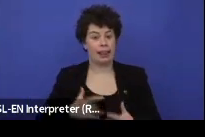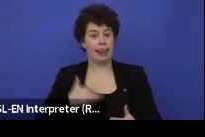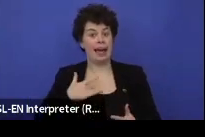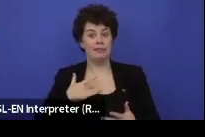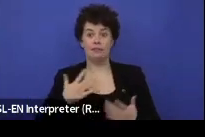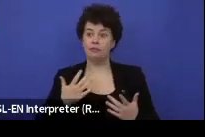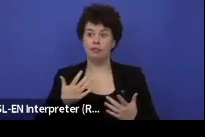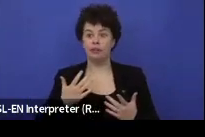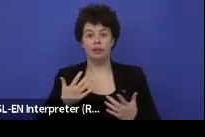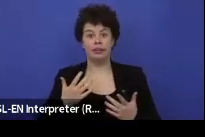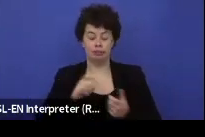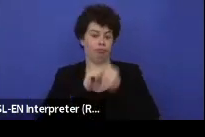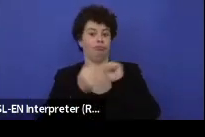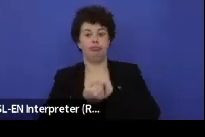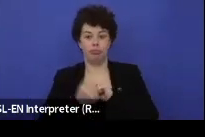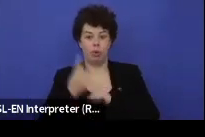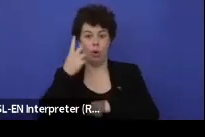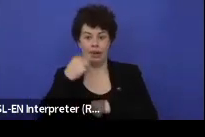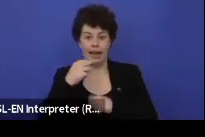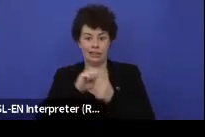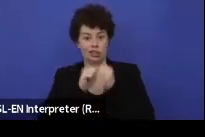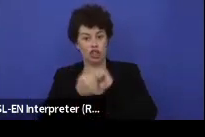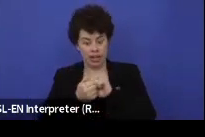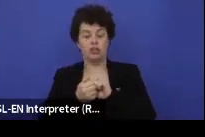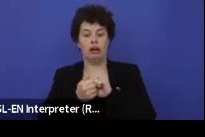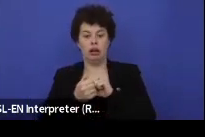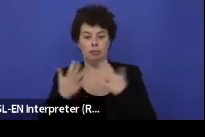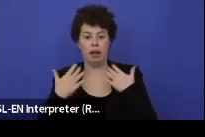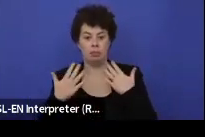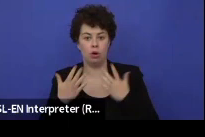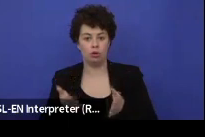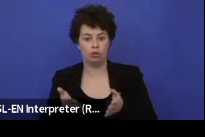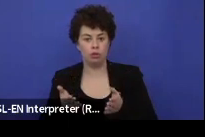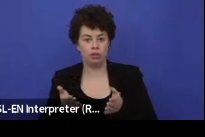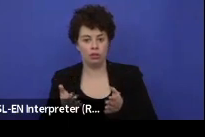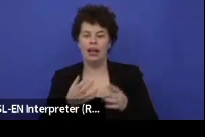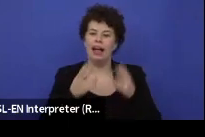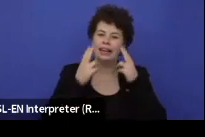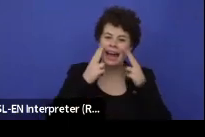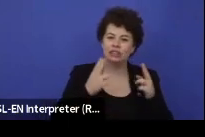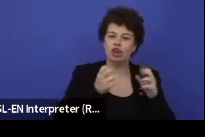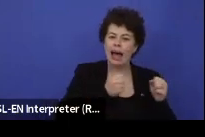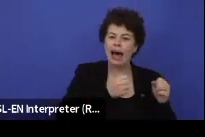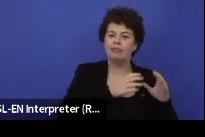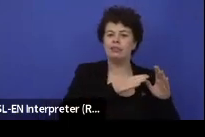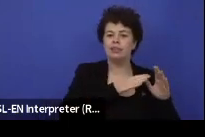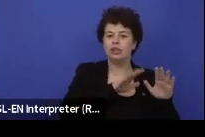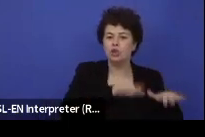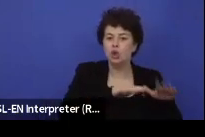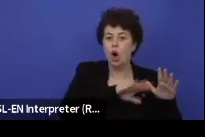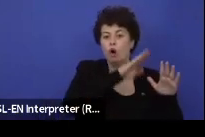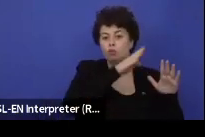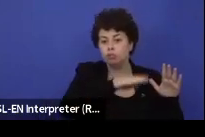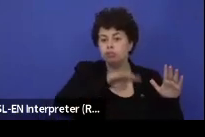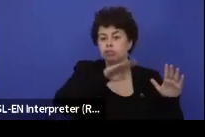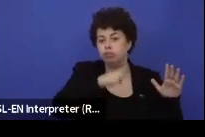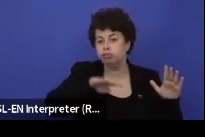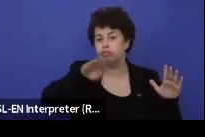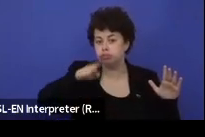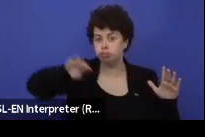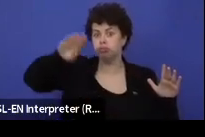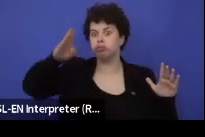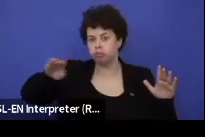up to it. And quite often they'll experience a whole barrage of symptoms, very, very